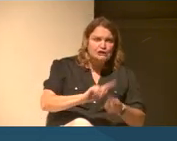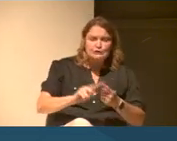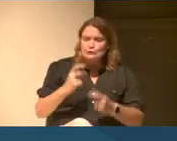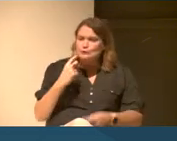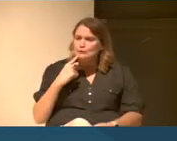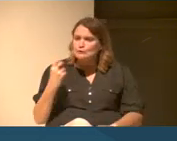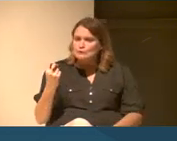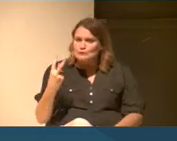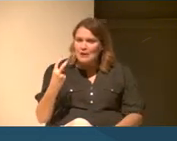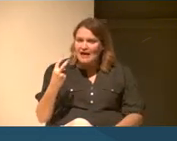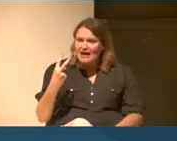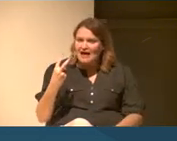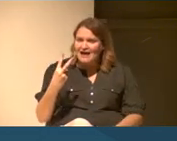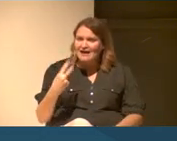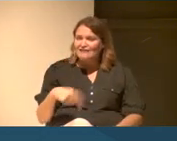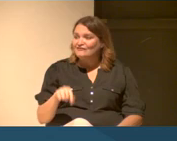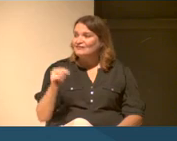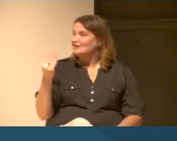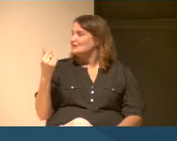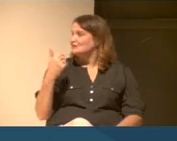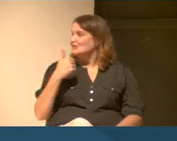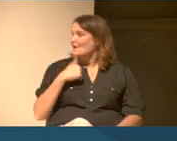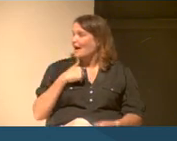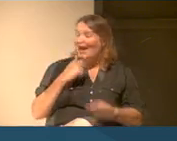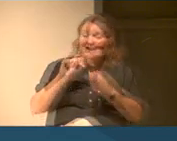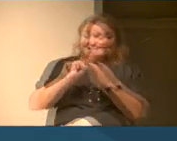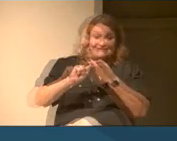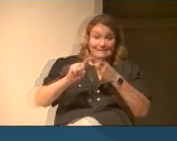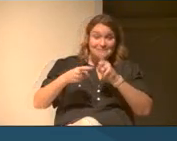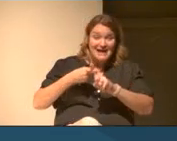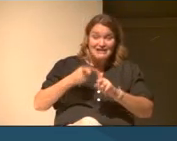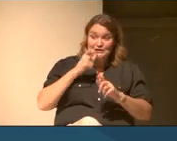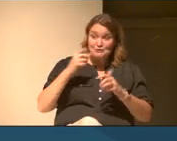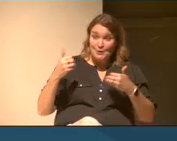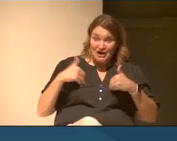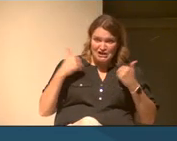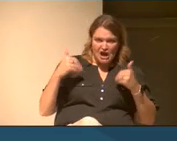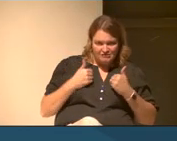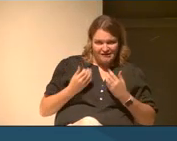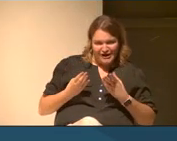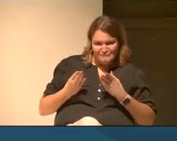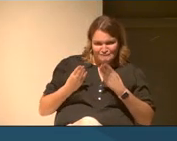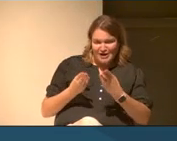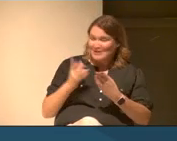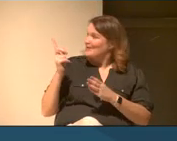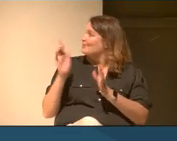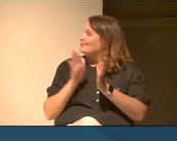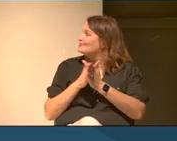have budding Jack Cousteau's in your audience, I highly recommend this book. And it's also my way of